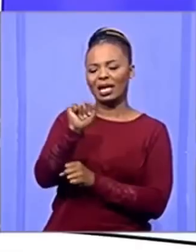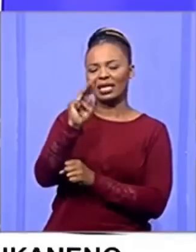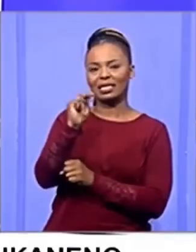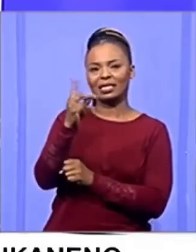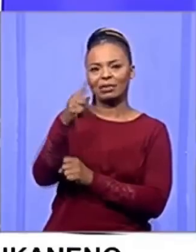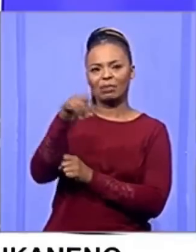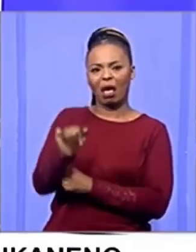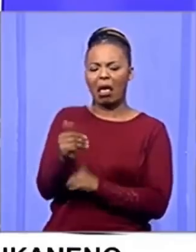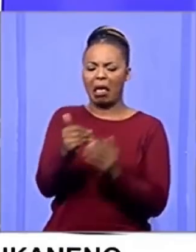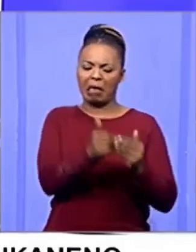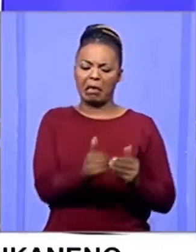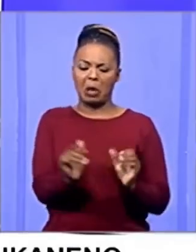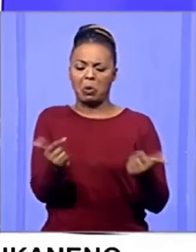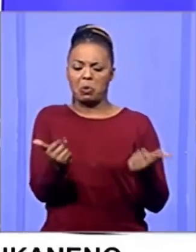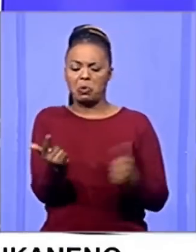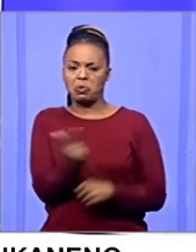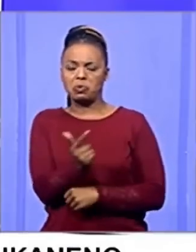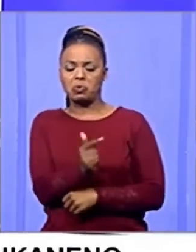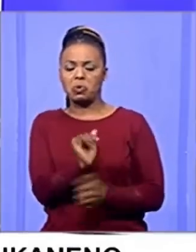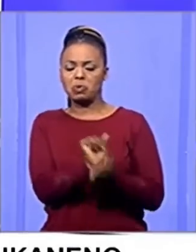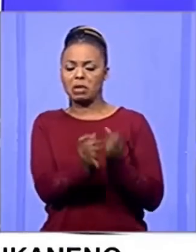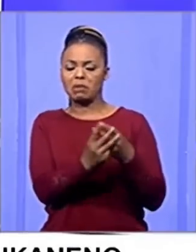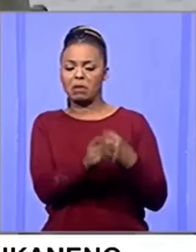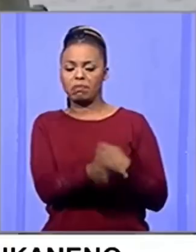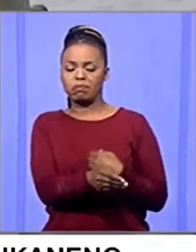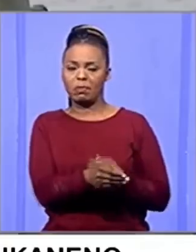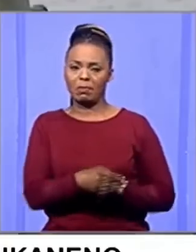fuwa tshwaro e ikgethang.